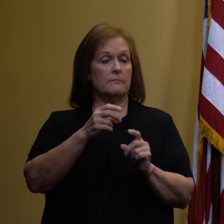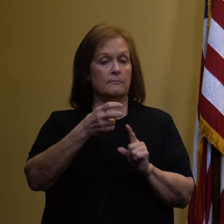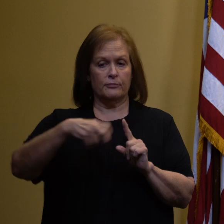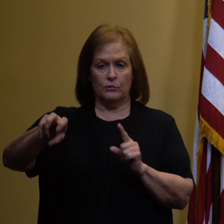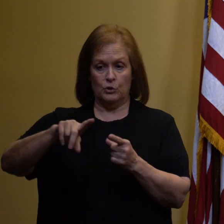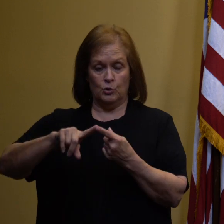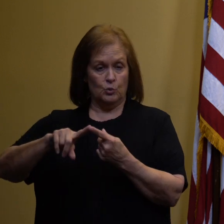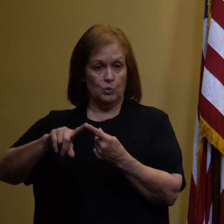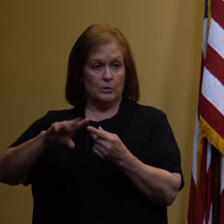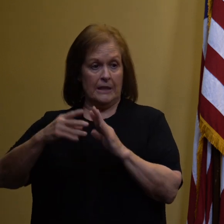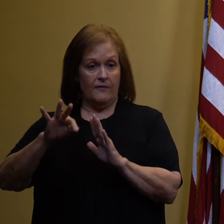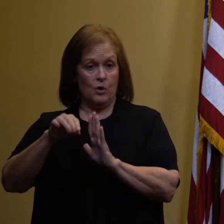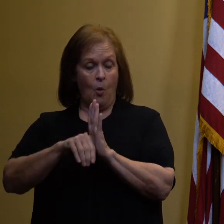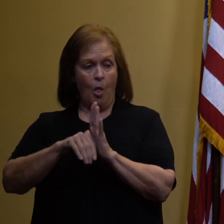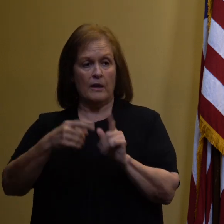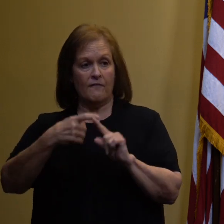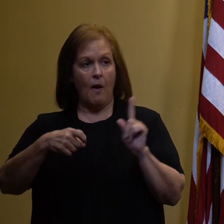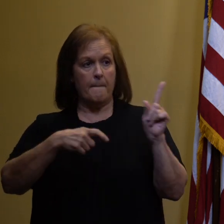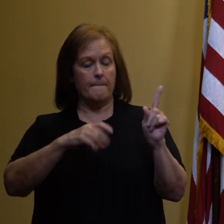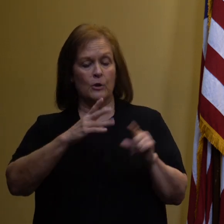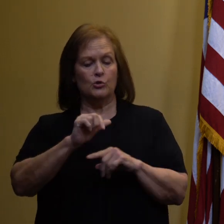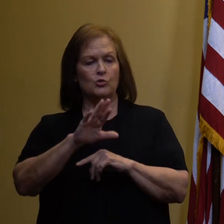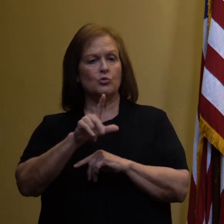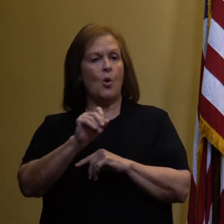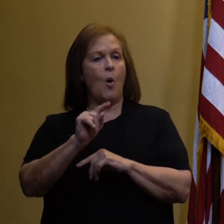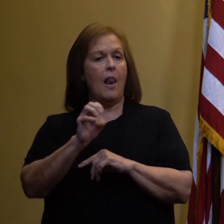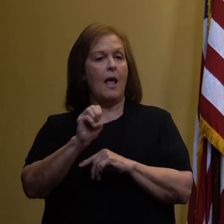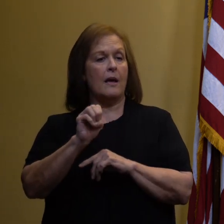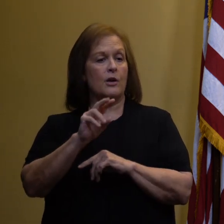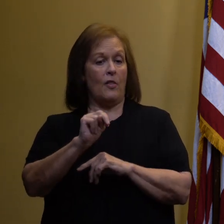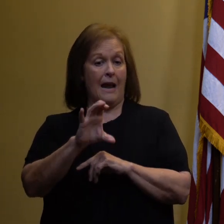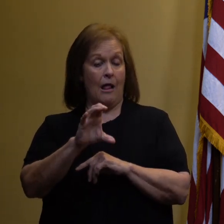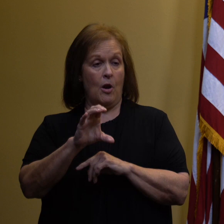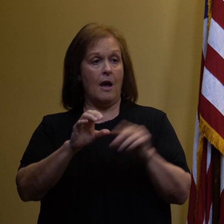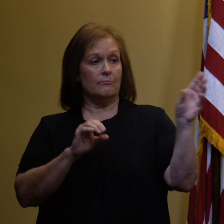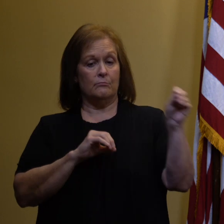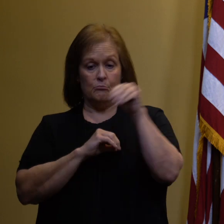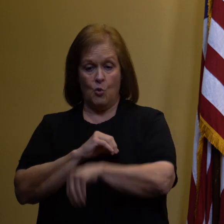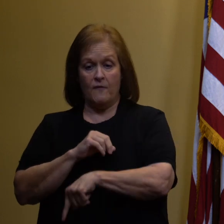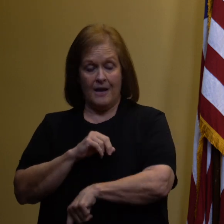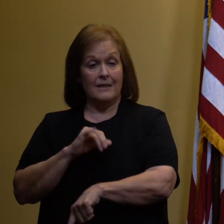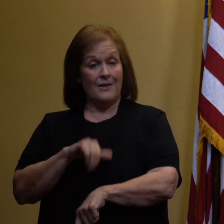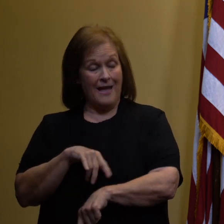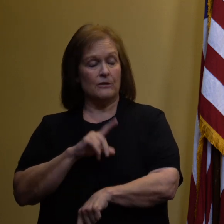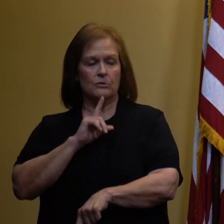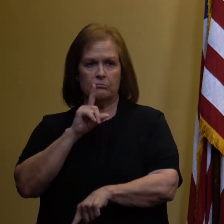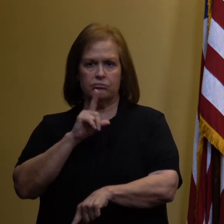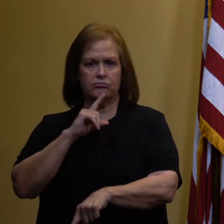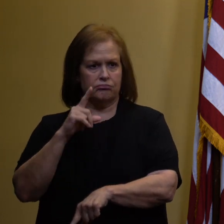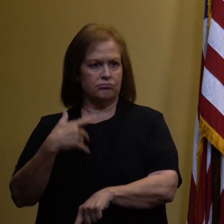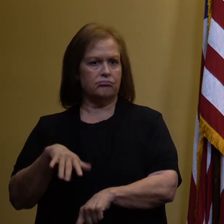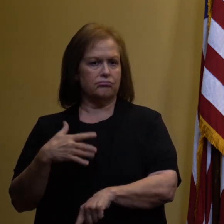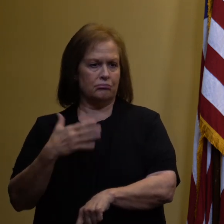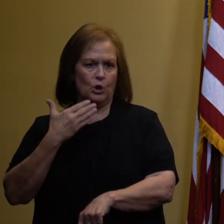Orleans, coming from Charlotte, North Carolina. This is a huge win for the city of New Orleans,